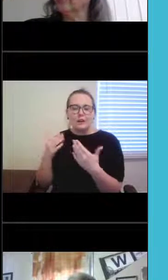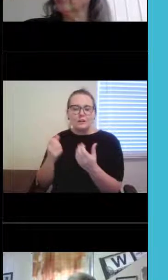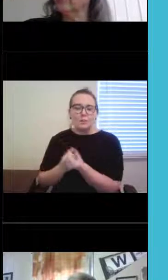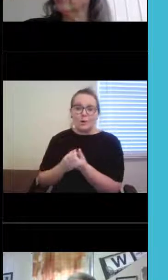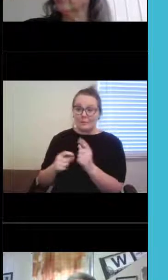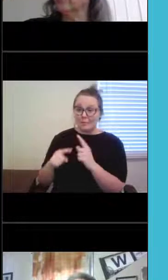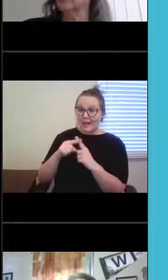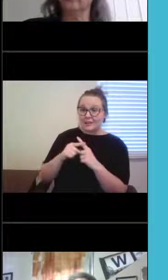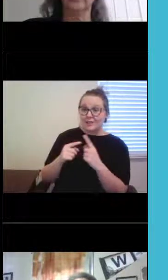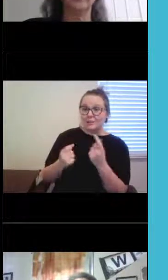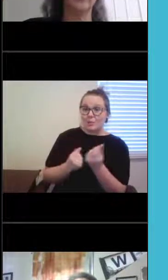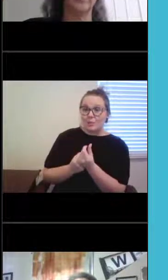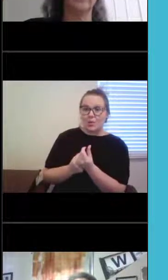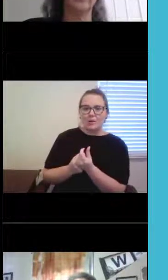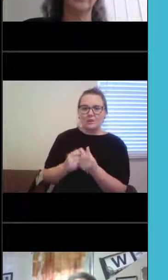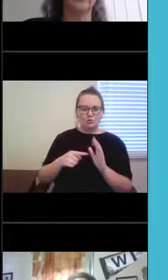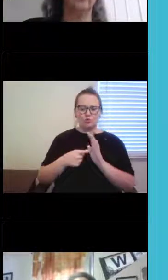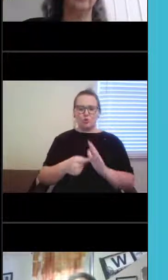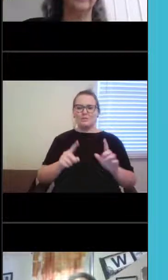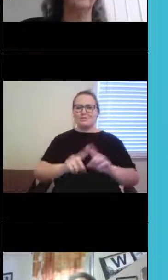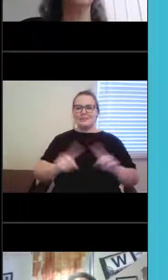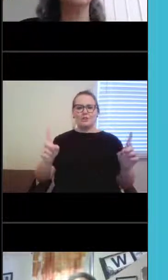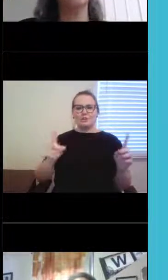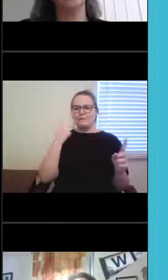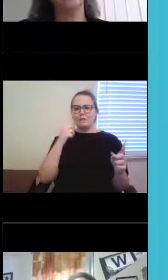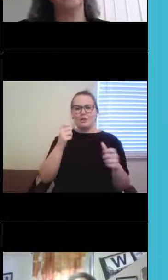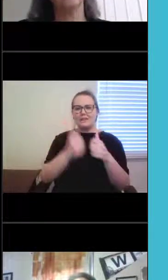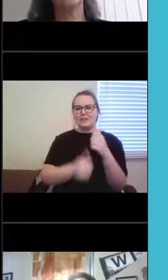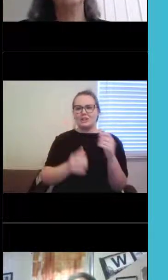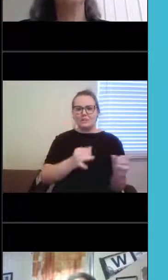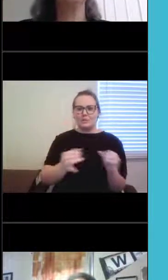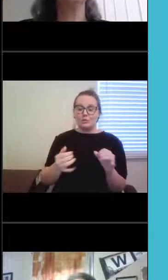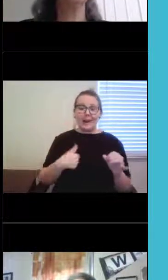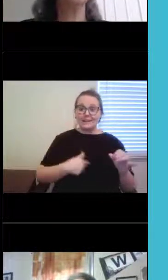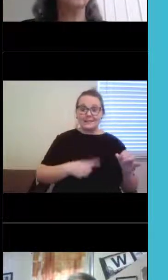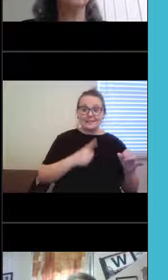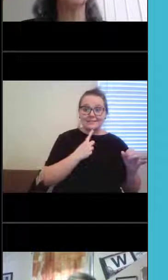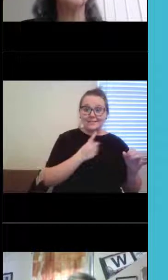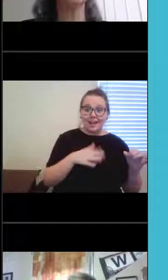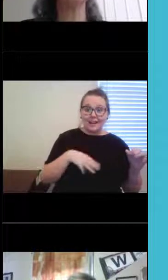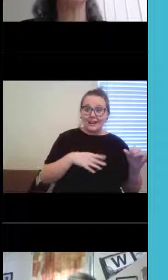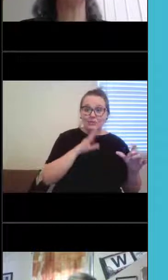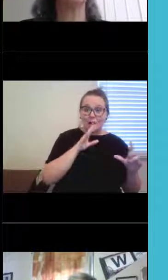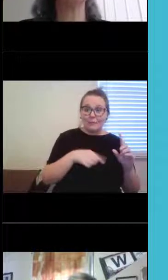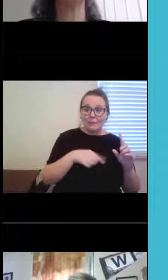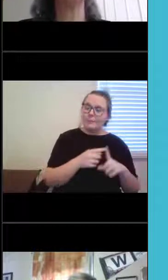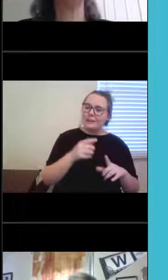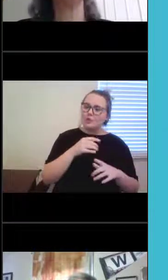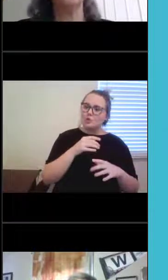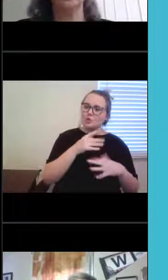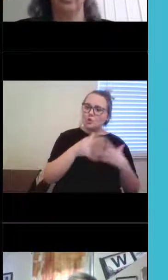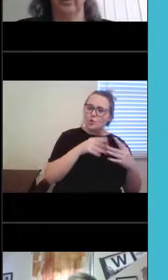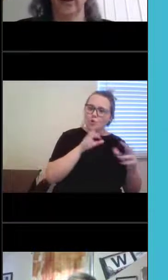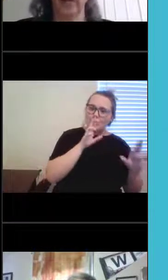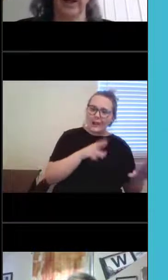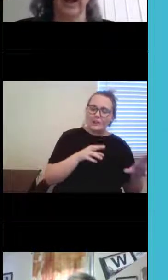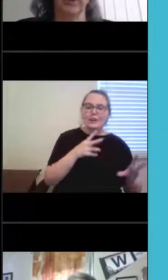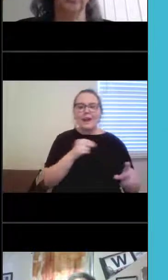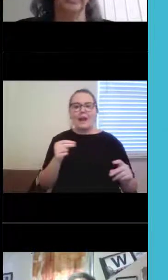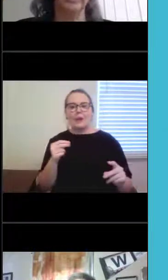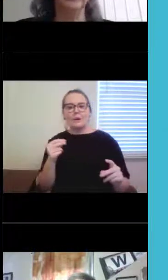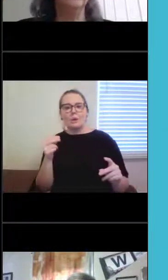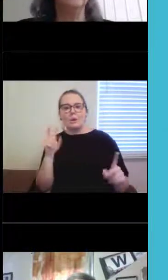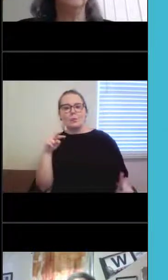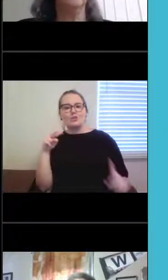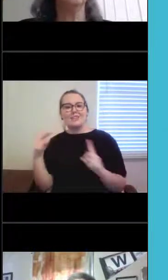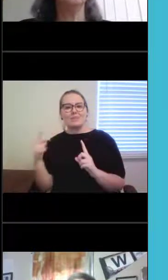support can manifest itself differently for every individual. And I didn't talk about this, but there's the social reaction and there's also the perception of the